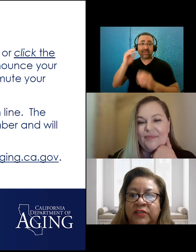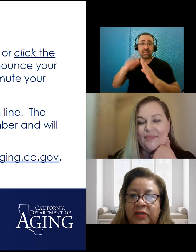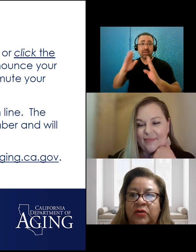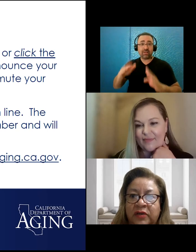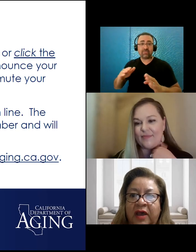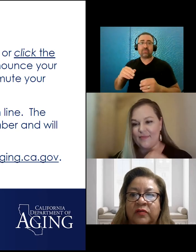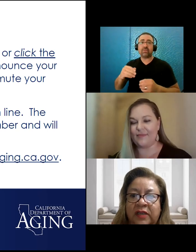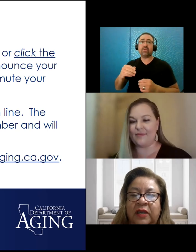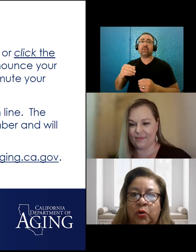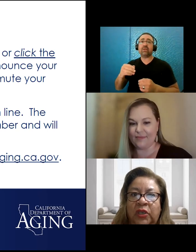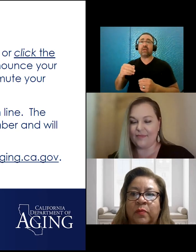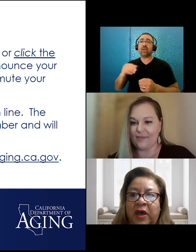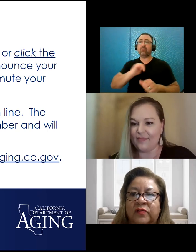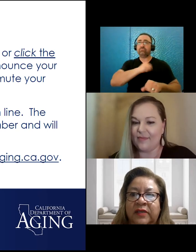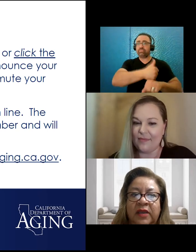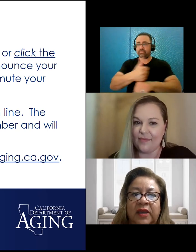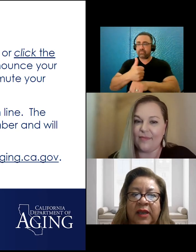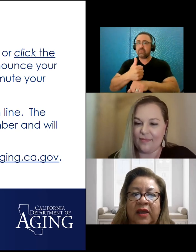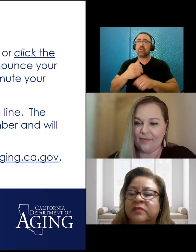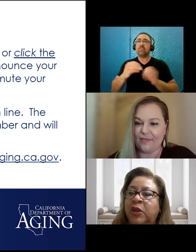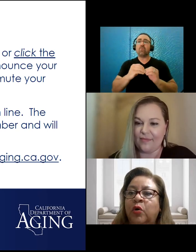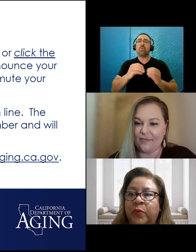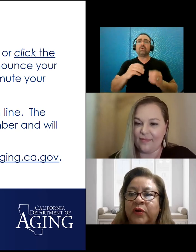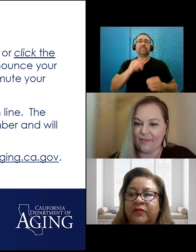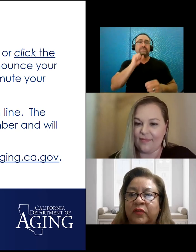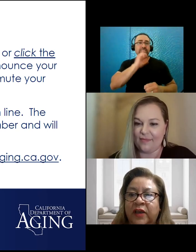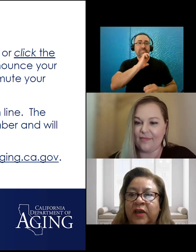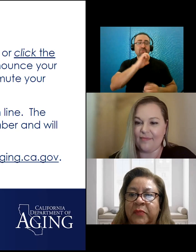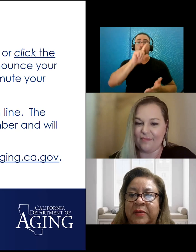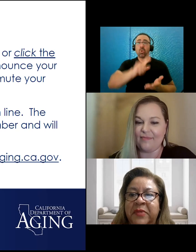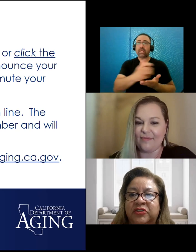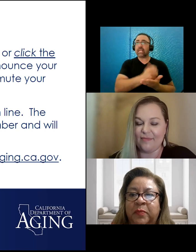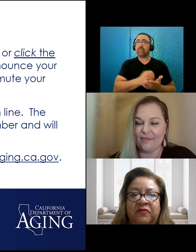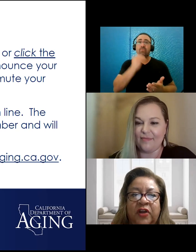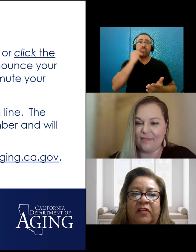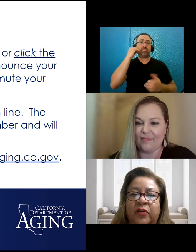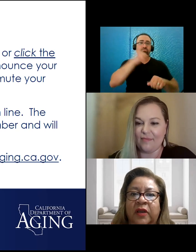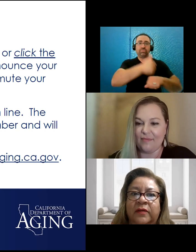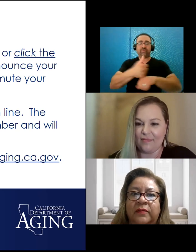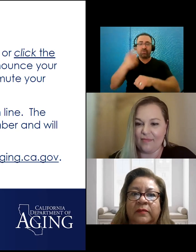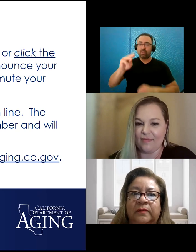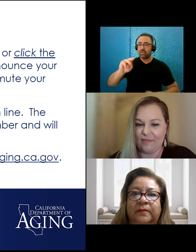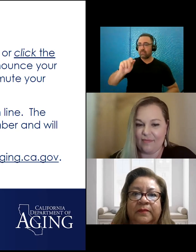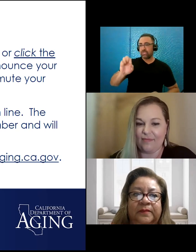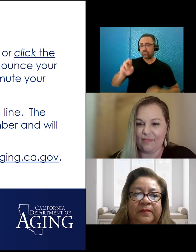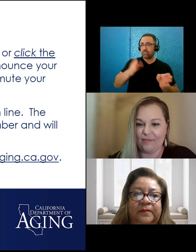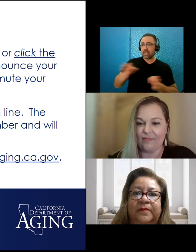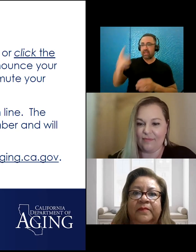more senior housing and low income housing. And that is my hope for the master plan for California.